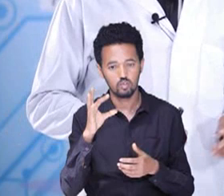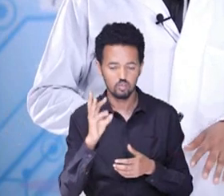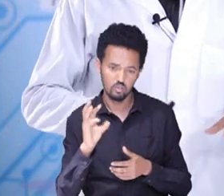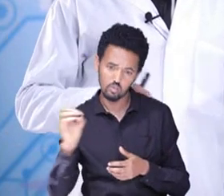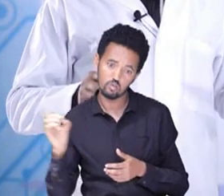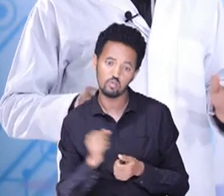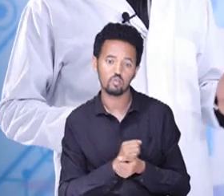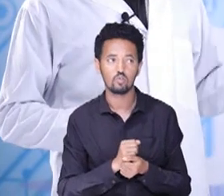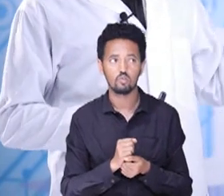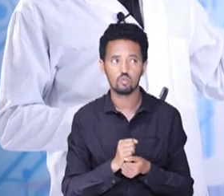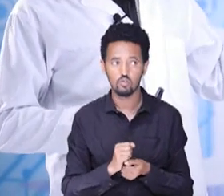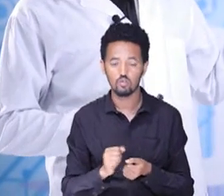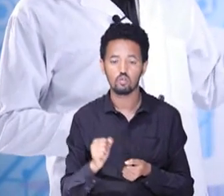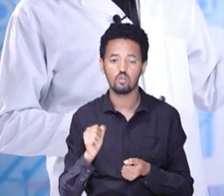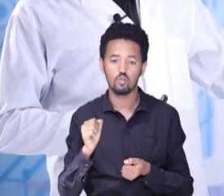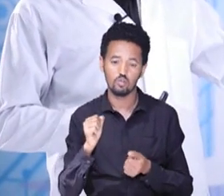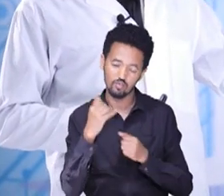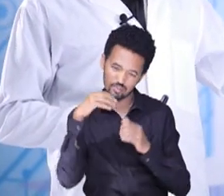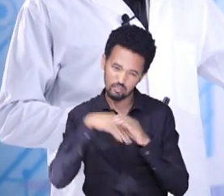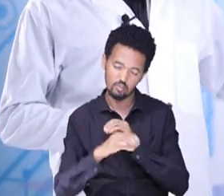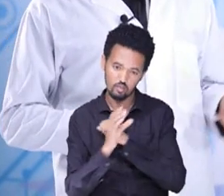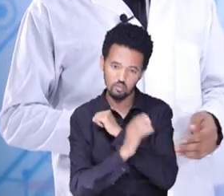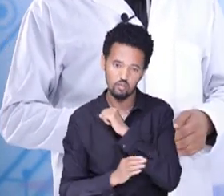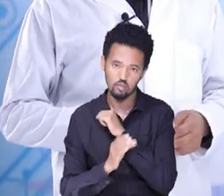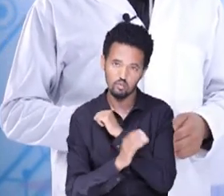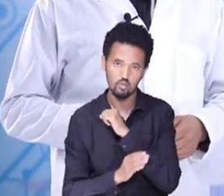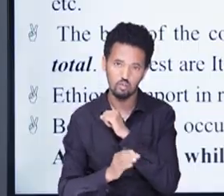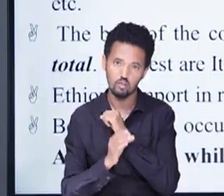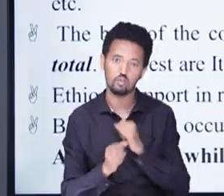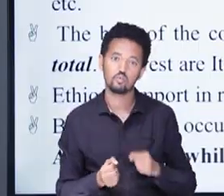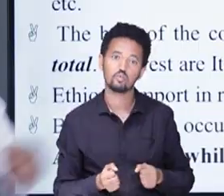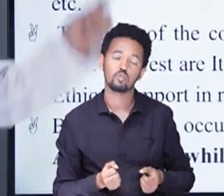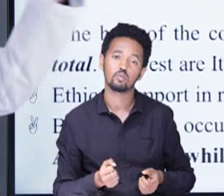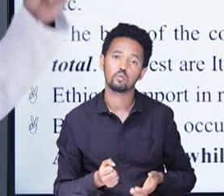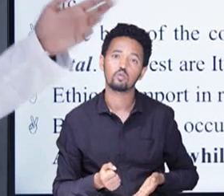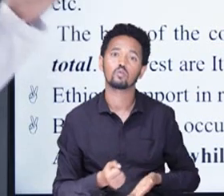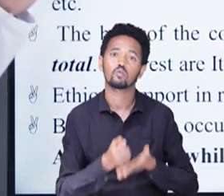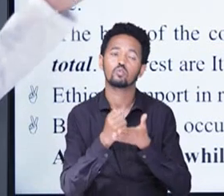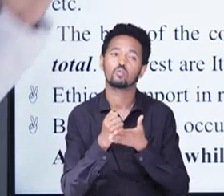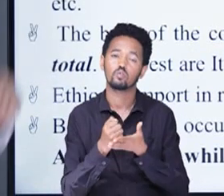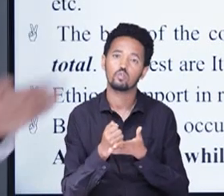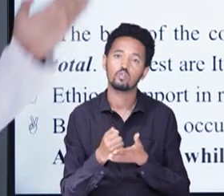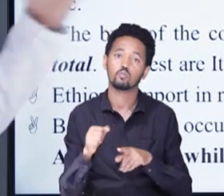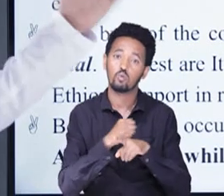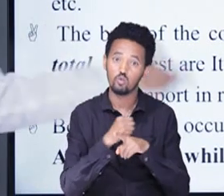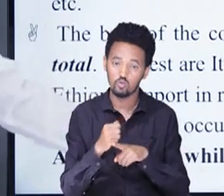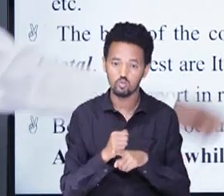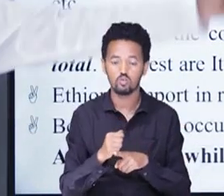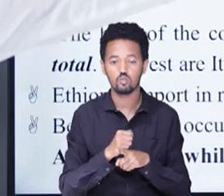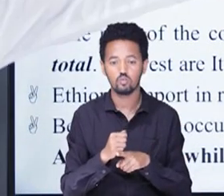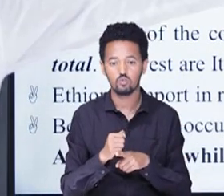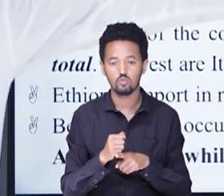there was low circulation of goods in the country and low volume of export commodities. The export commodities,